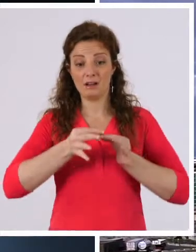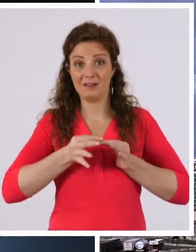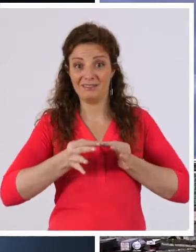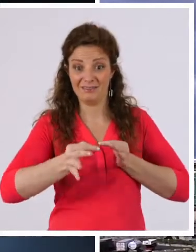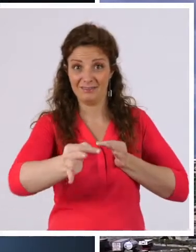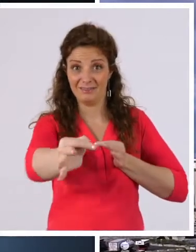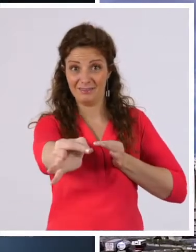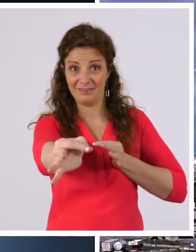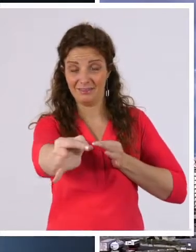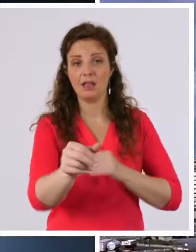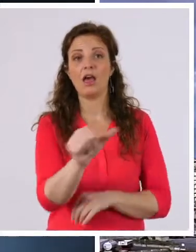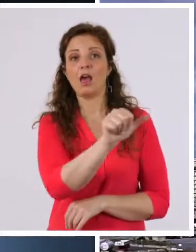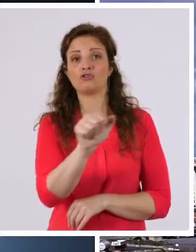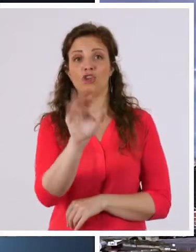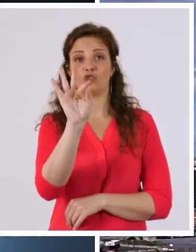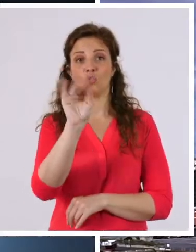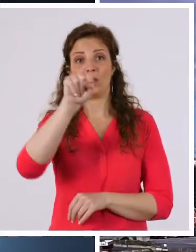Overall length: